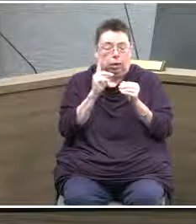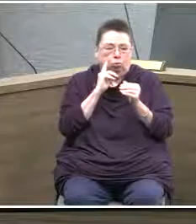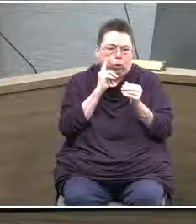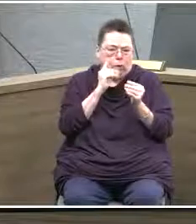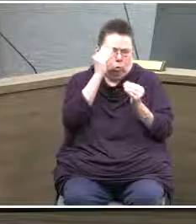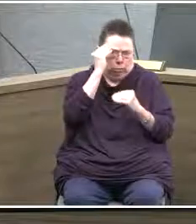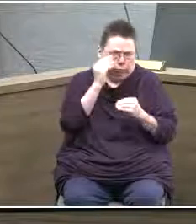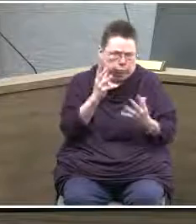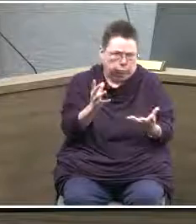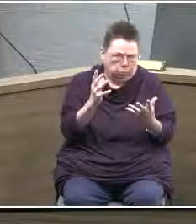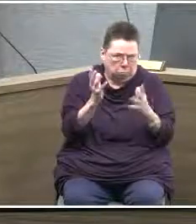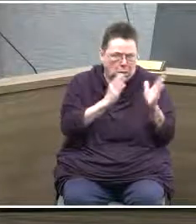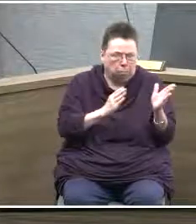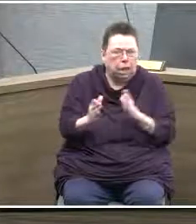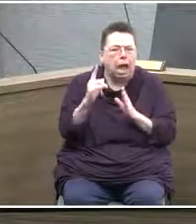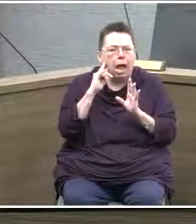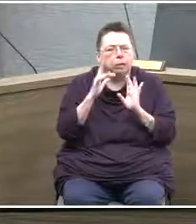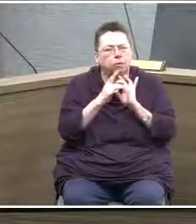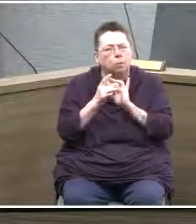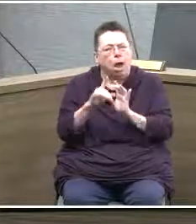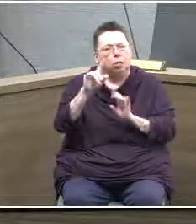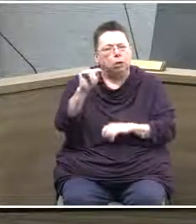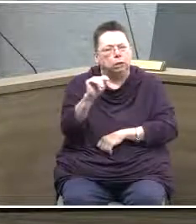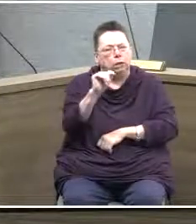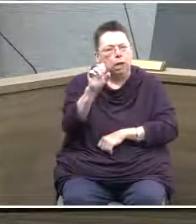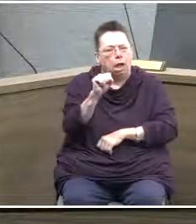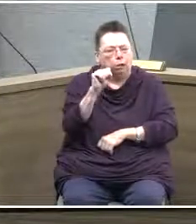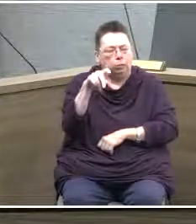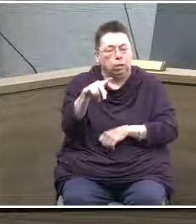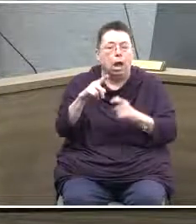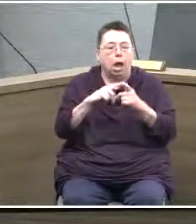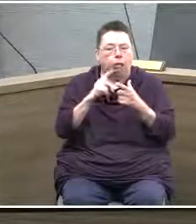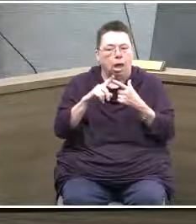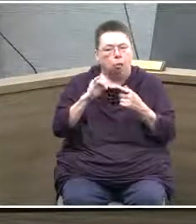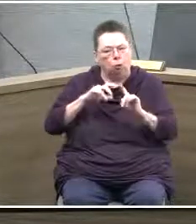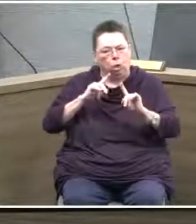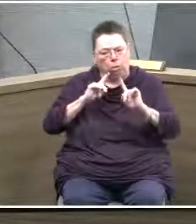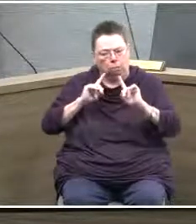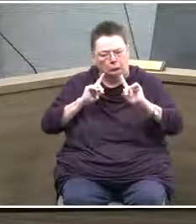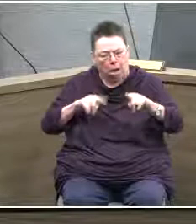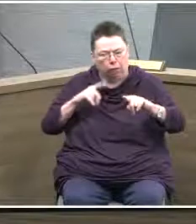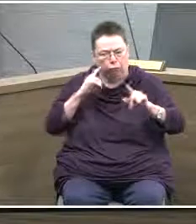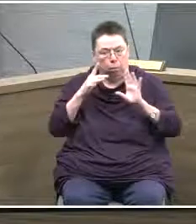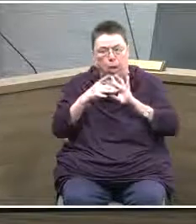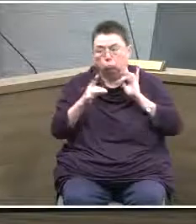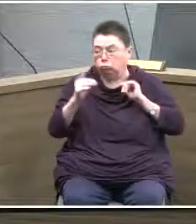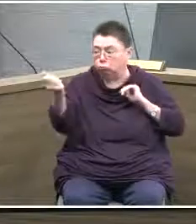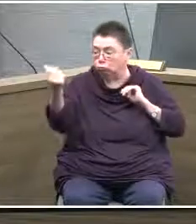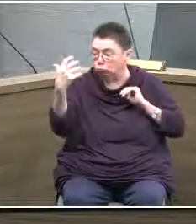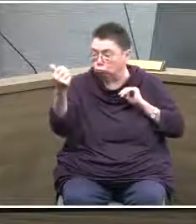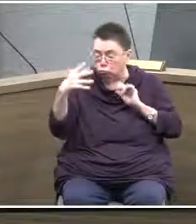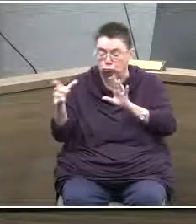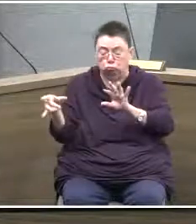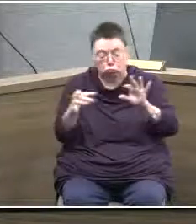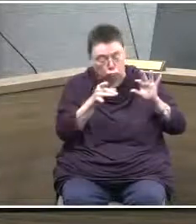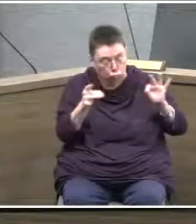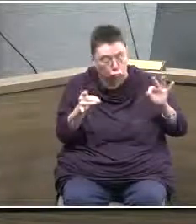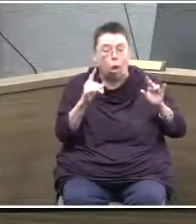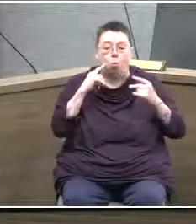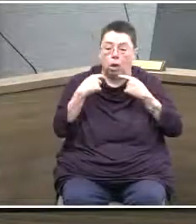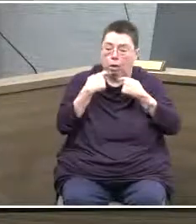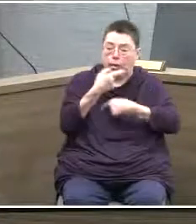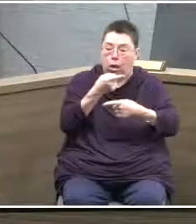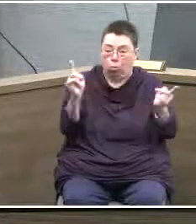and then respond to any written questions or comments that we've received regarding the TSPs. All questions and comments will